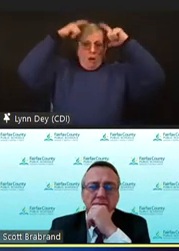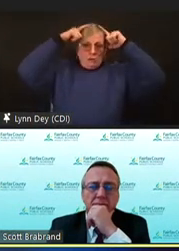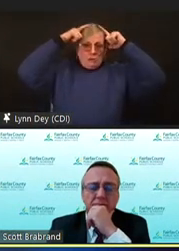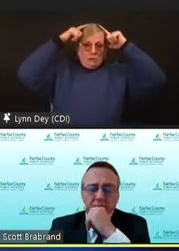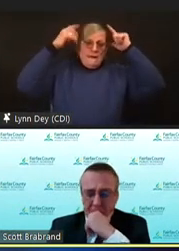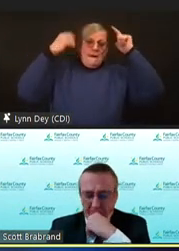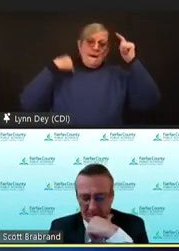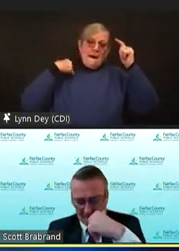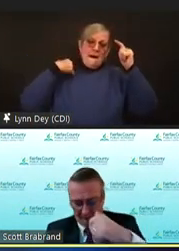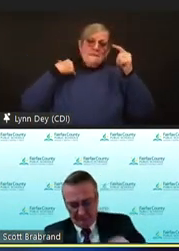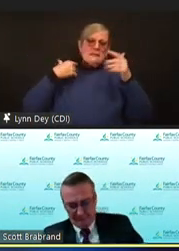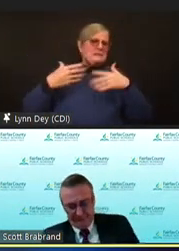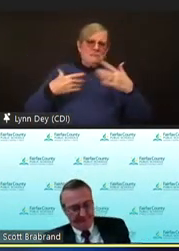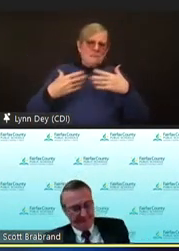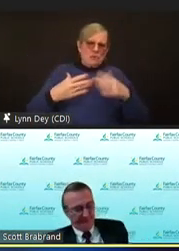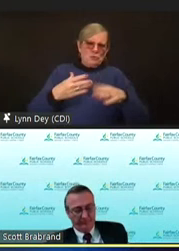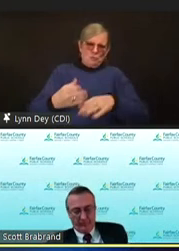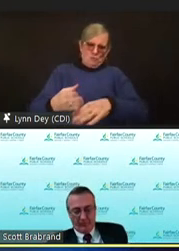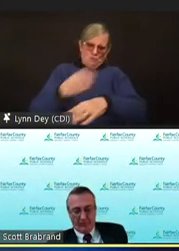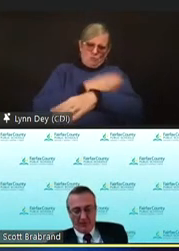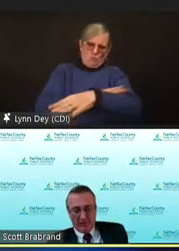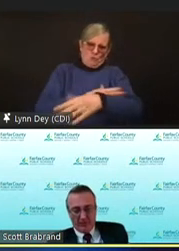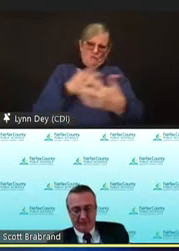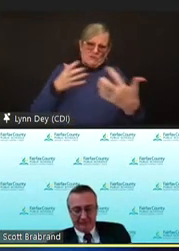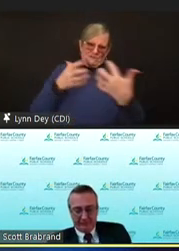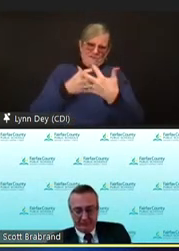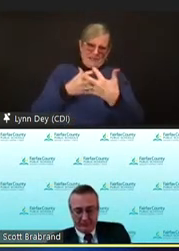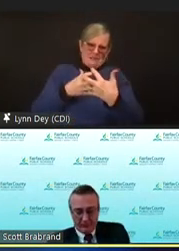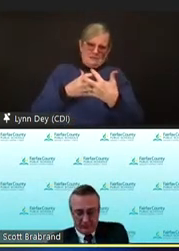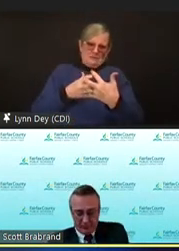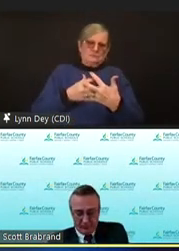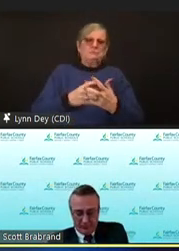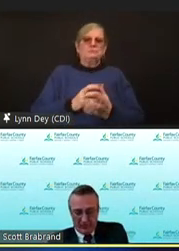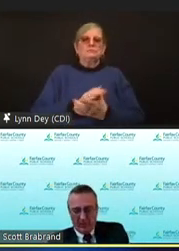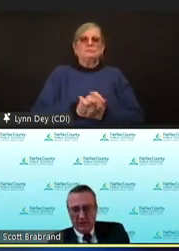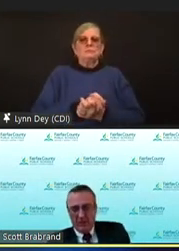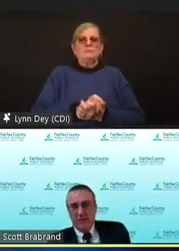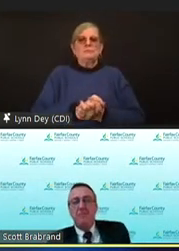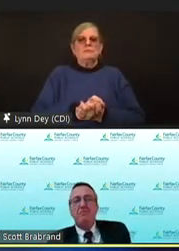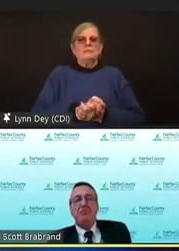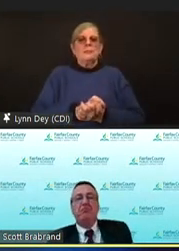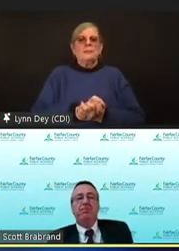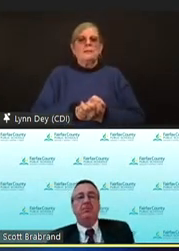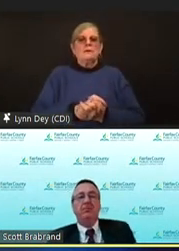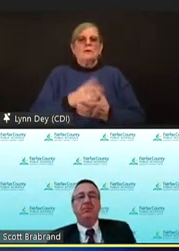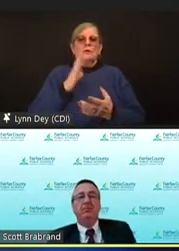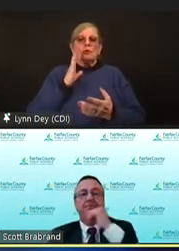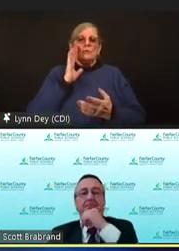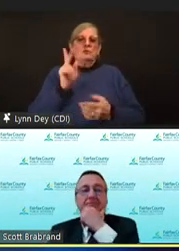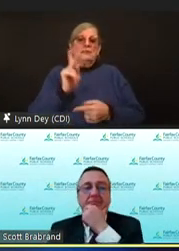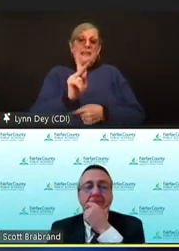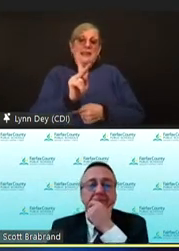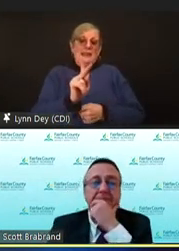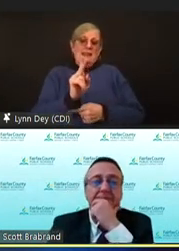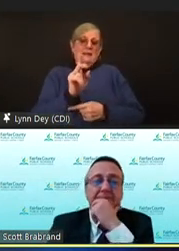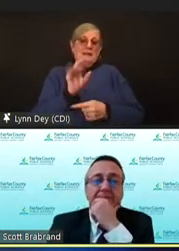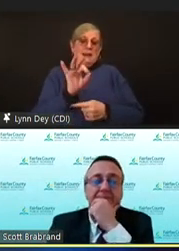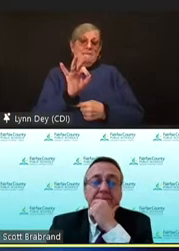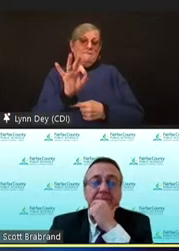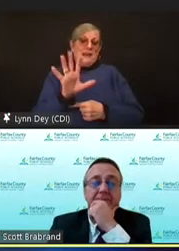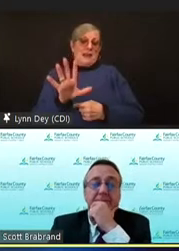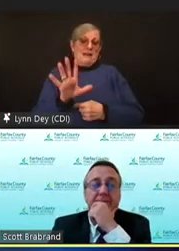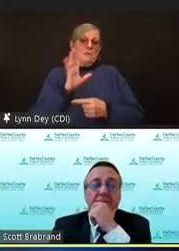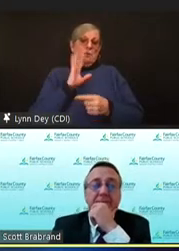mask. We are looking at providing some additional masks, some KN95s for a small select number